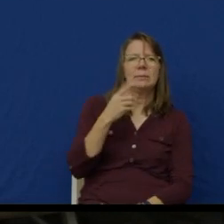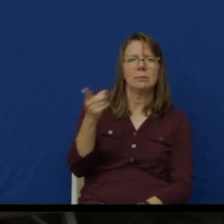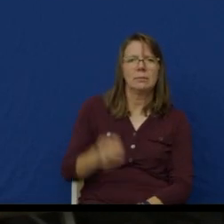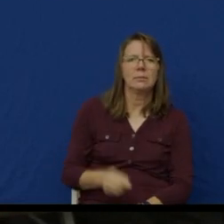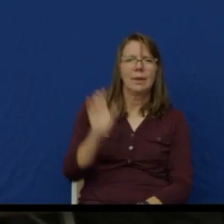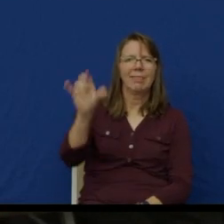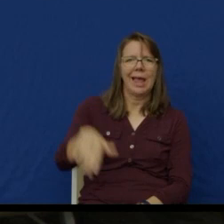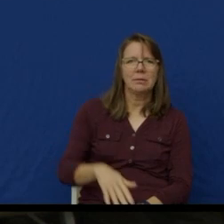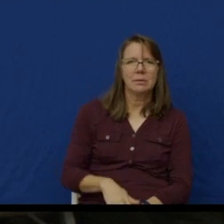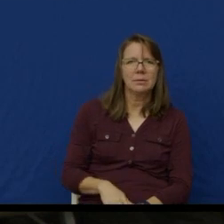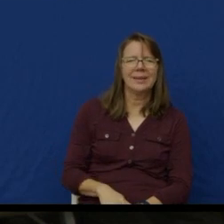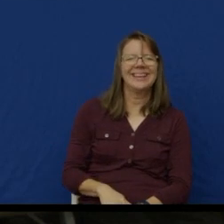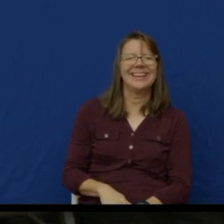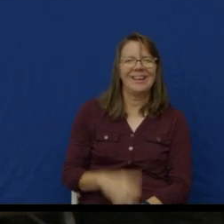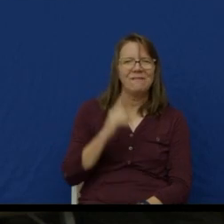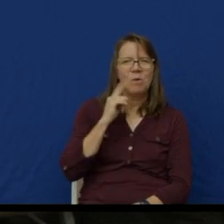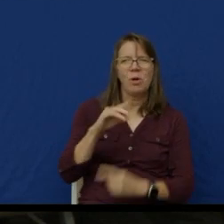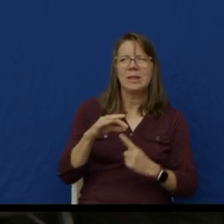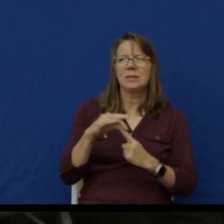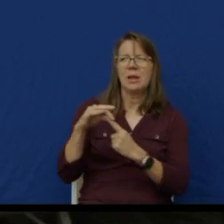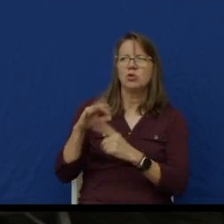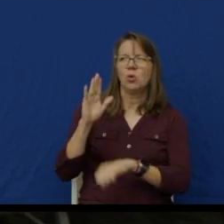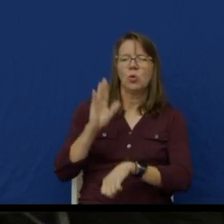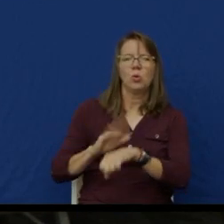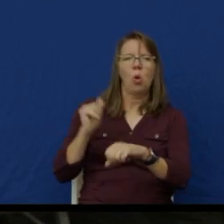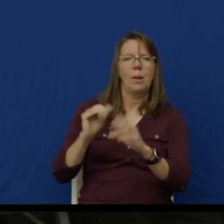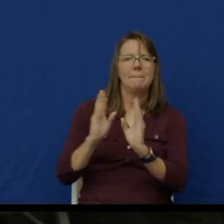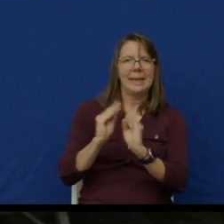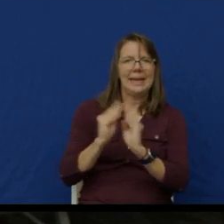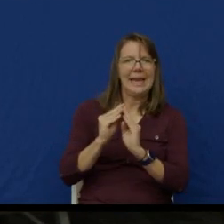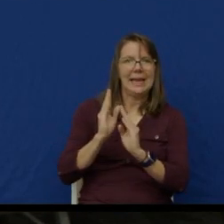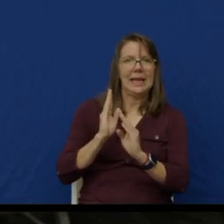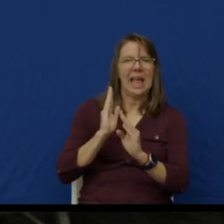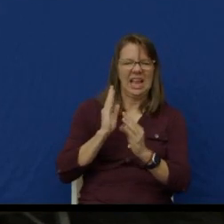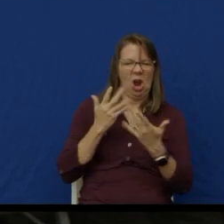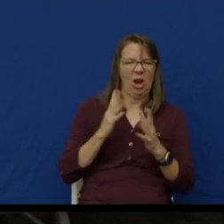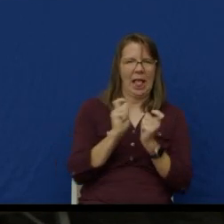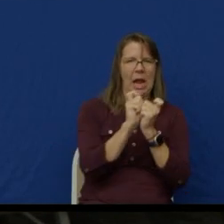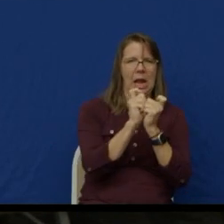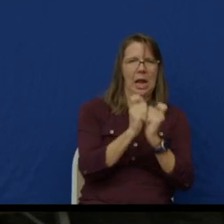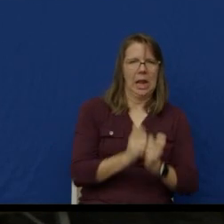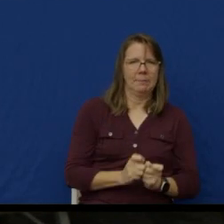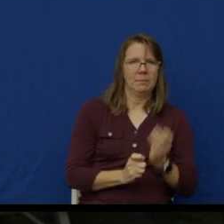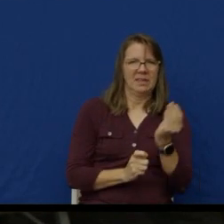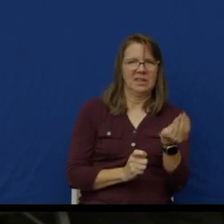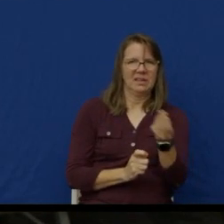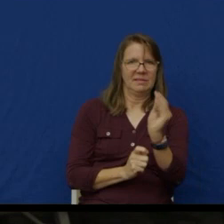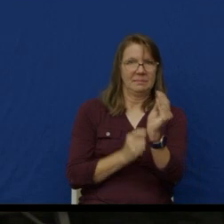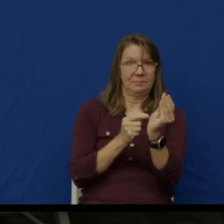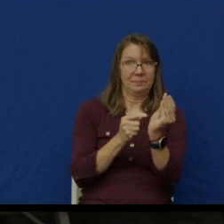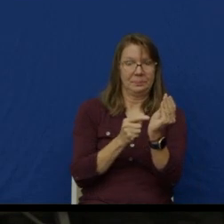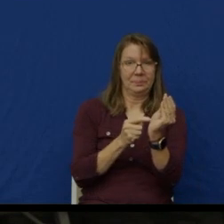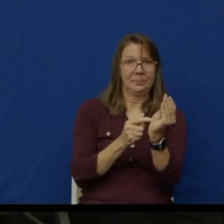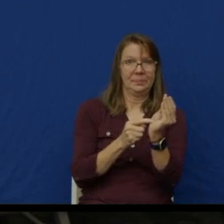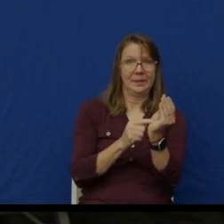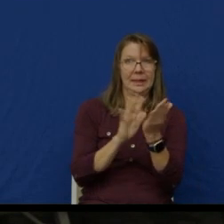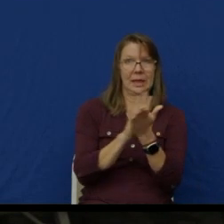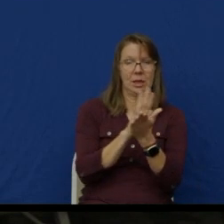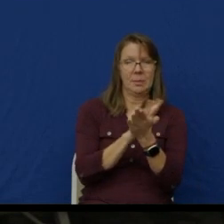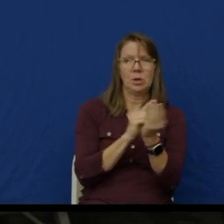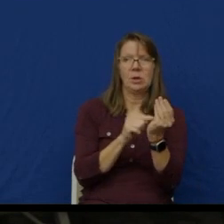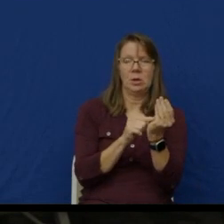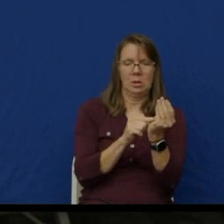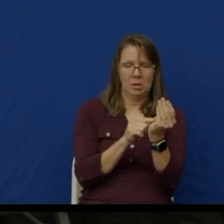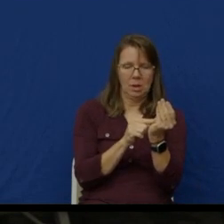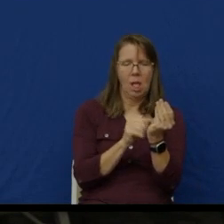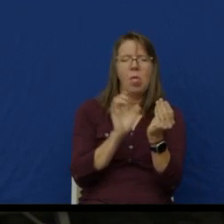Next meeting, after she does that revision. The Meredith Okay, motion. we will consider this, the motion